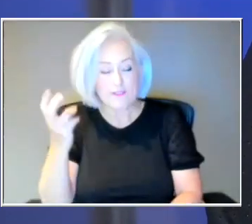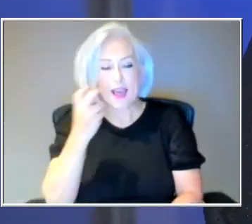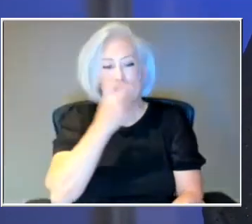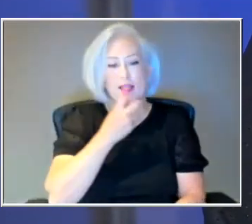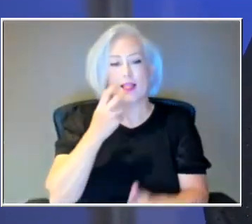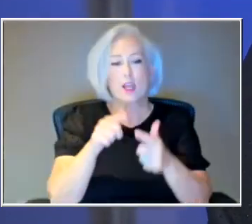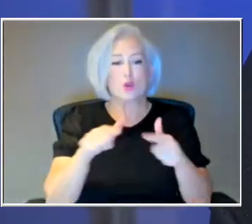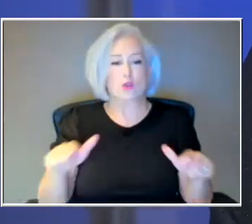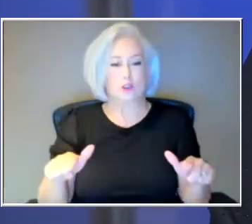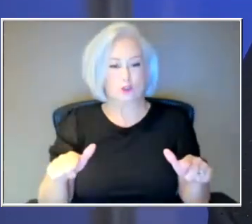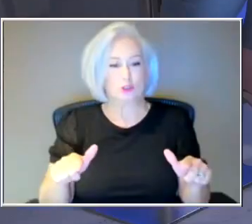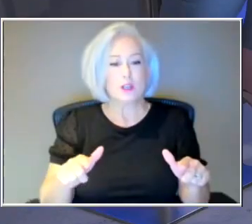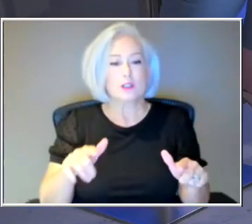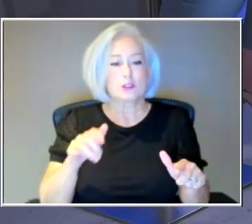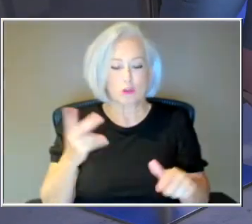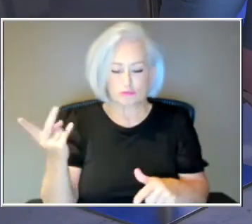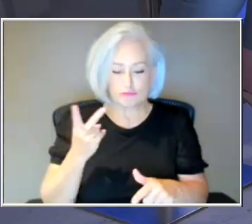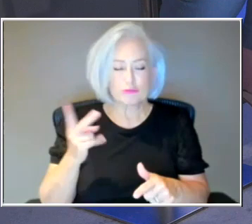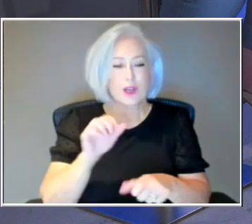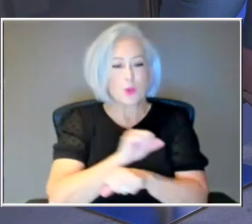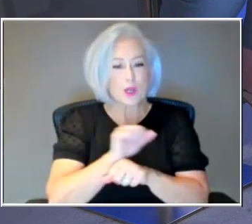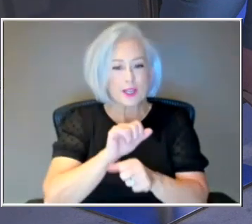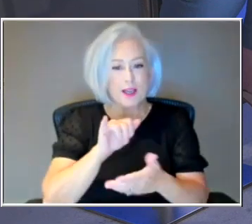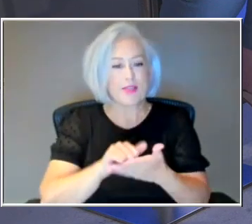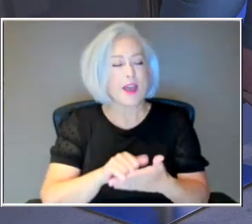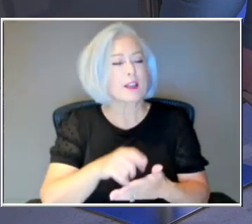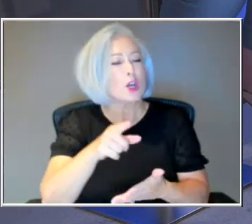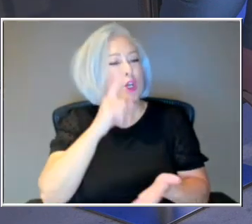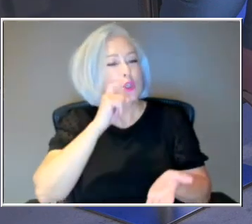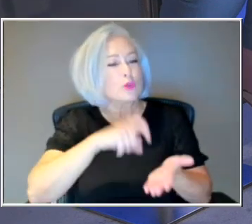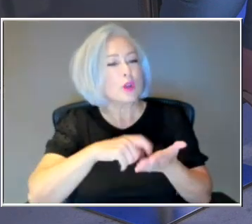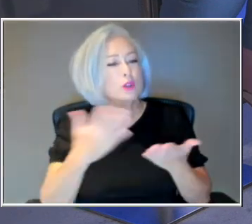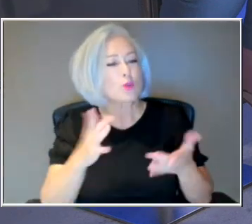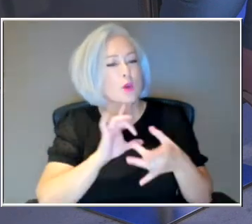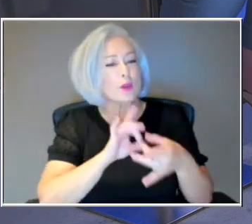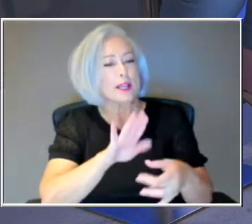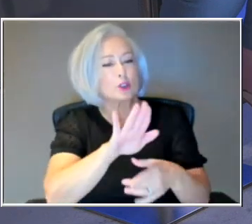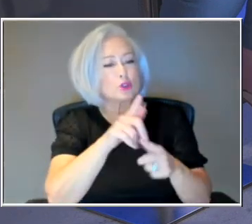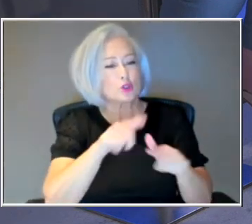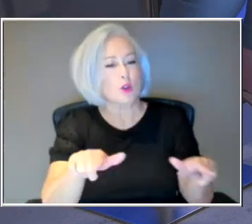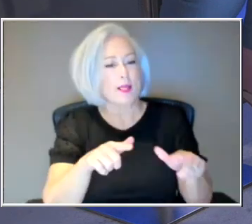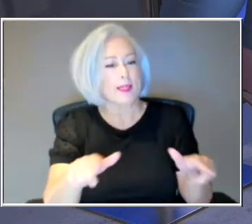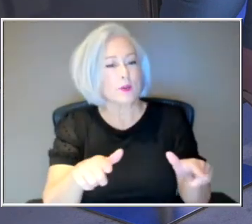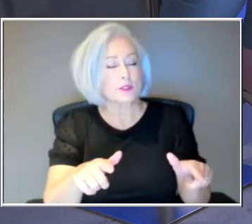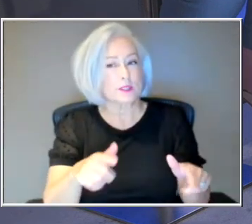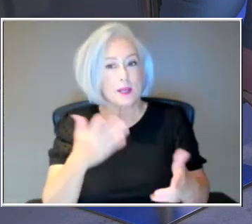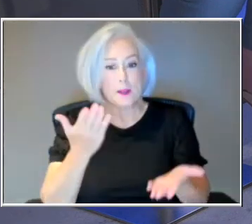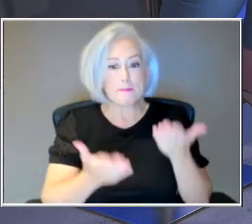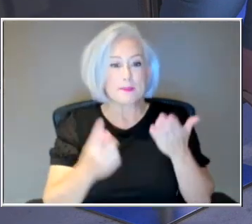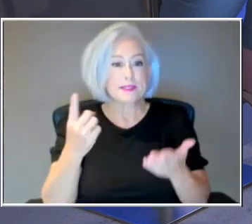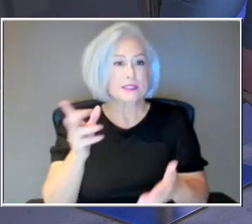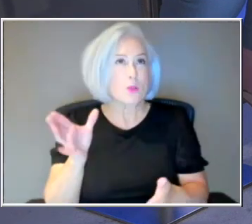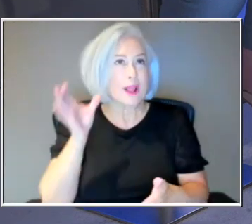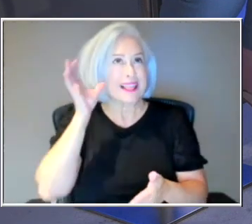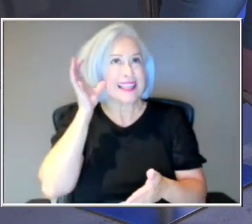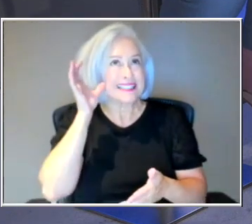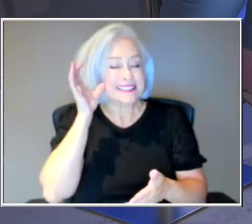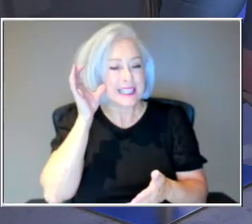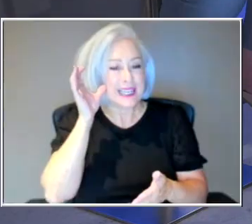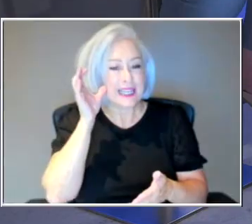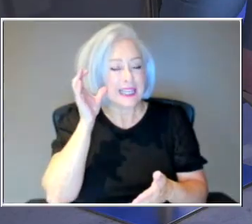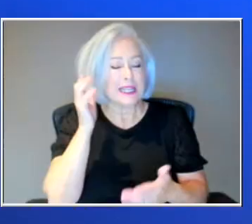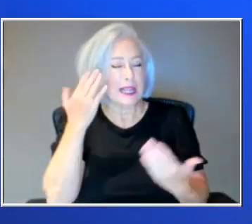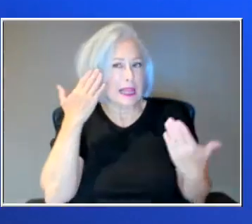things that we've been working on. What were you noticing language-wise? Something that, you're right, maybe someone listening to you wouldn't notice right away, but you certainly did.